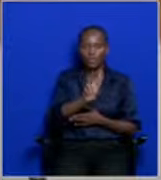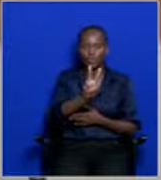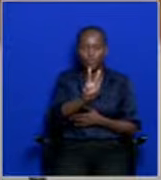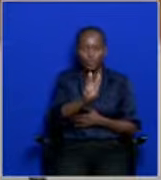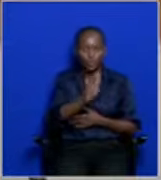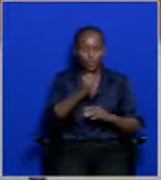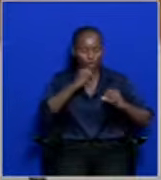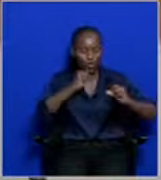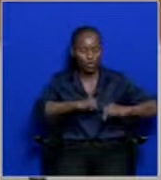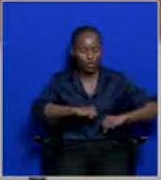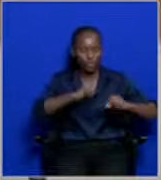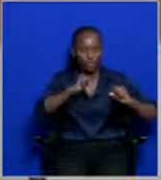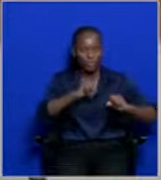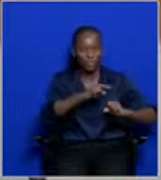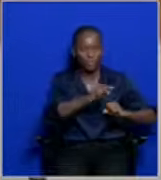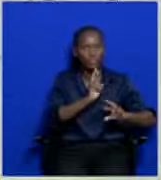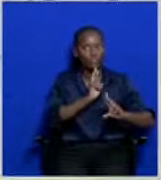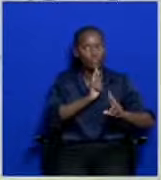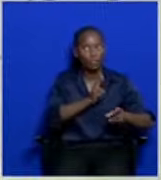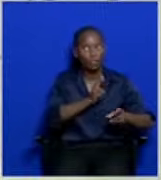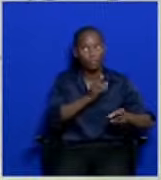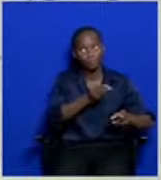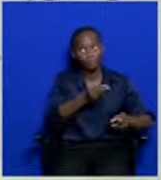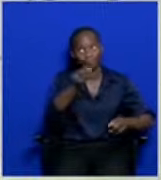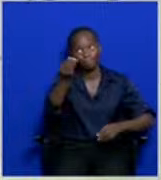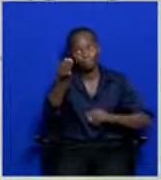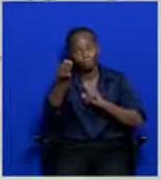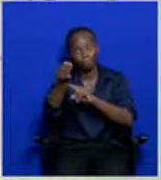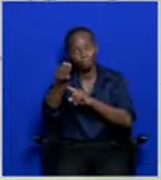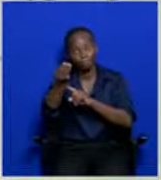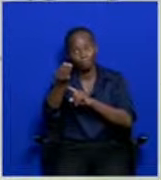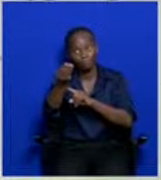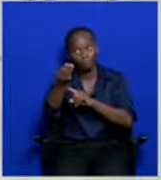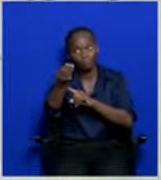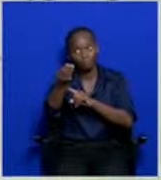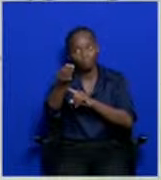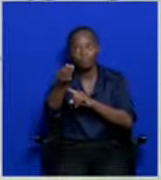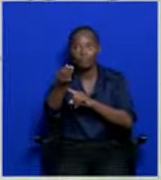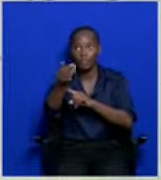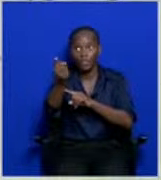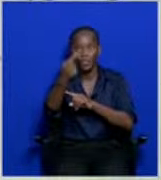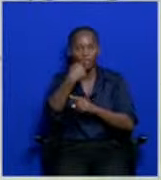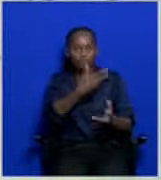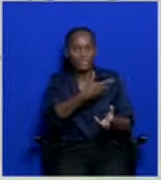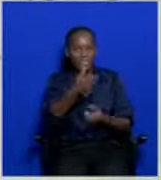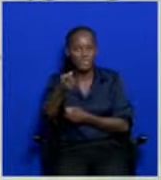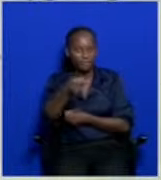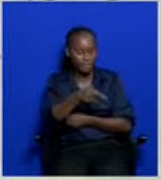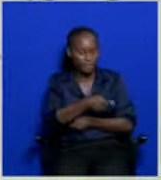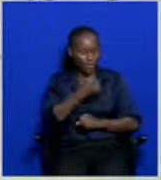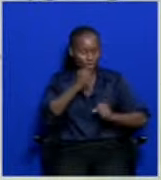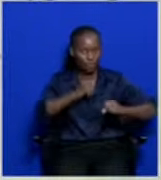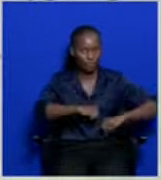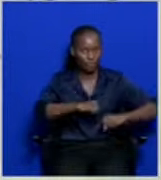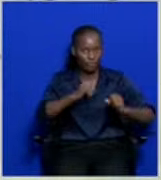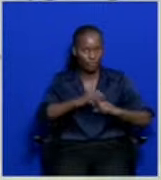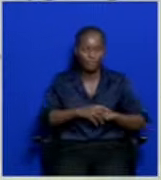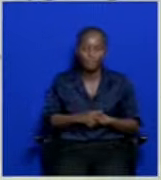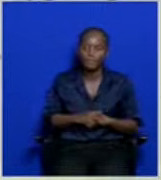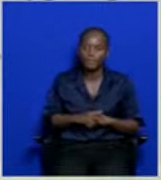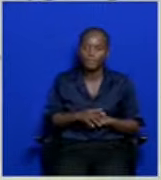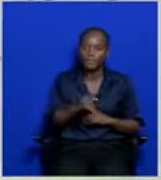report yes. by the intended addressee. And I see the service was effected on the 3rd of October